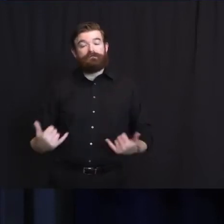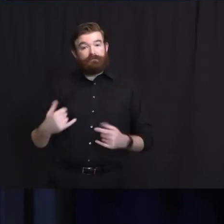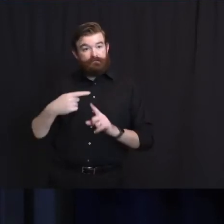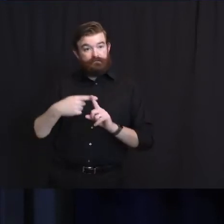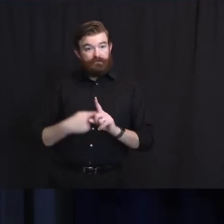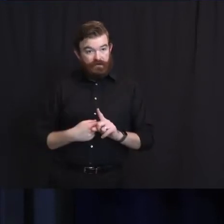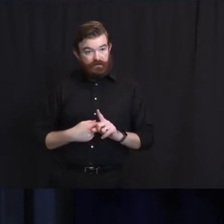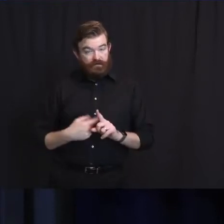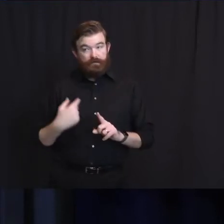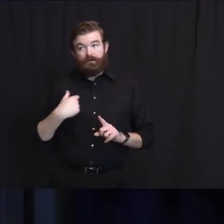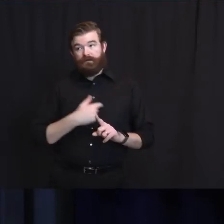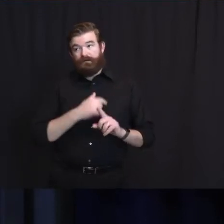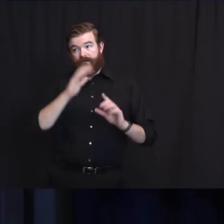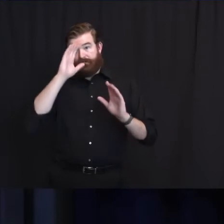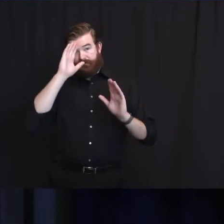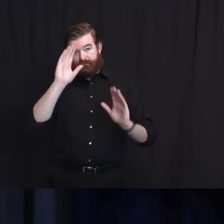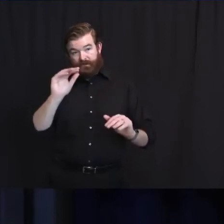expected amount was